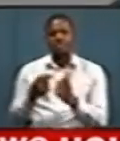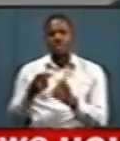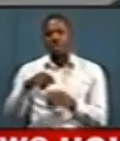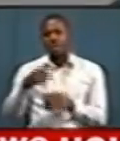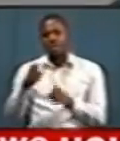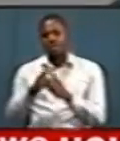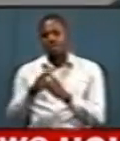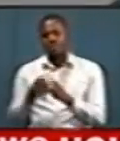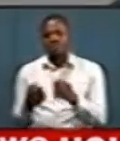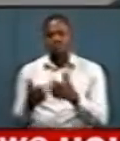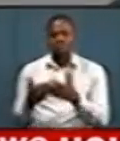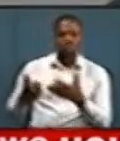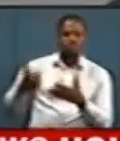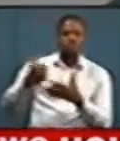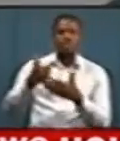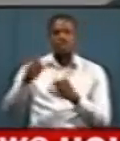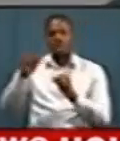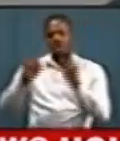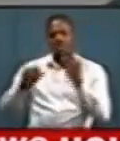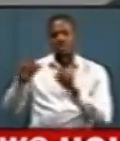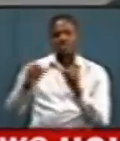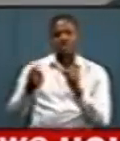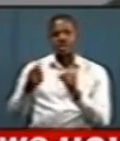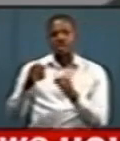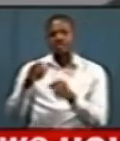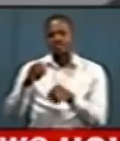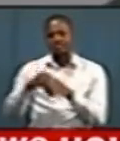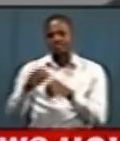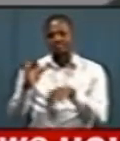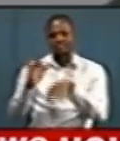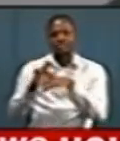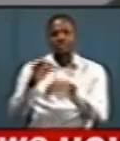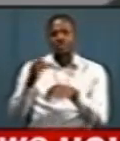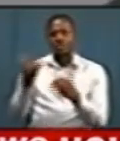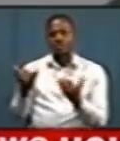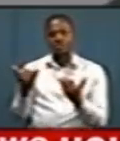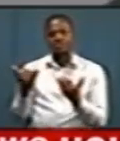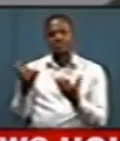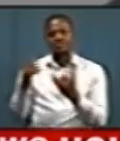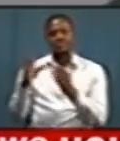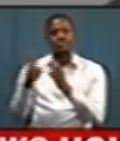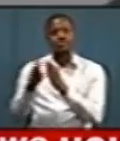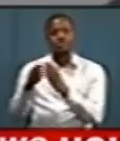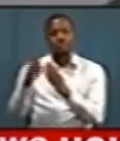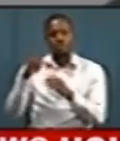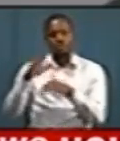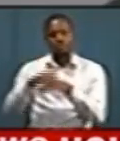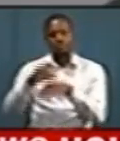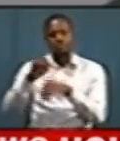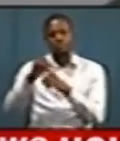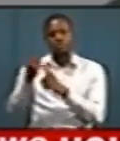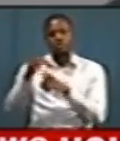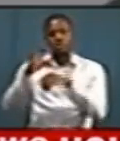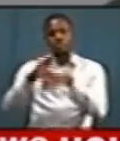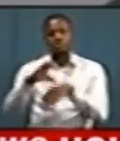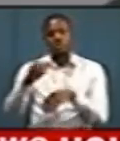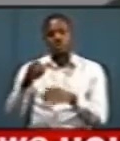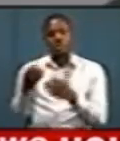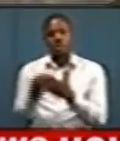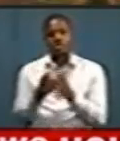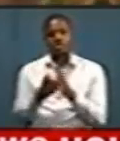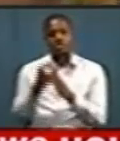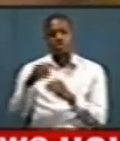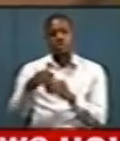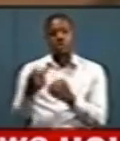robust follow-up assessment on the impact of the event on the socio-cultural and economic growth of